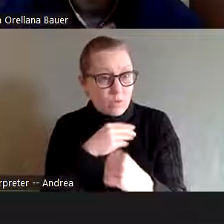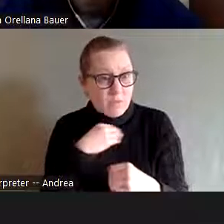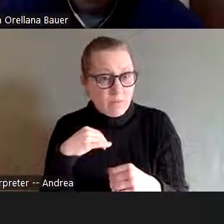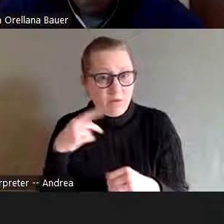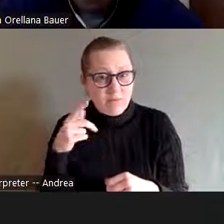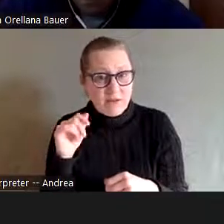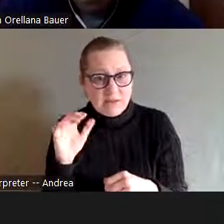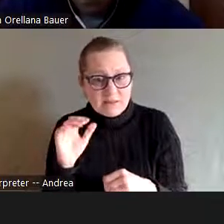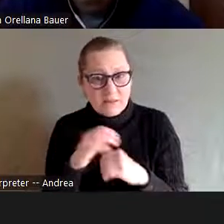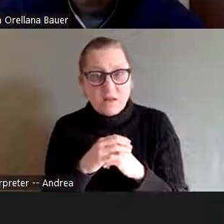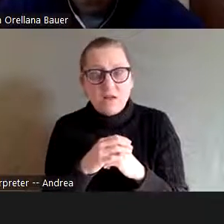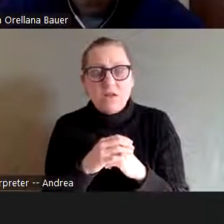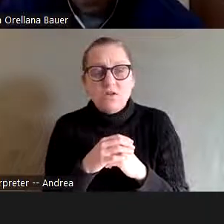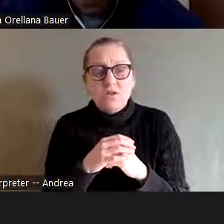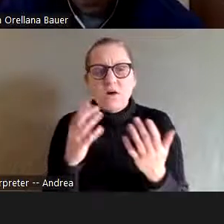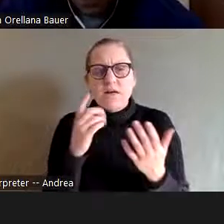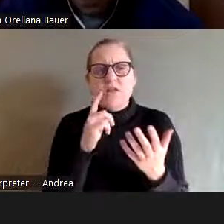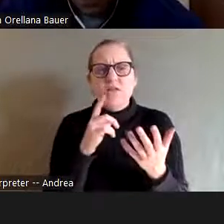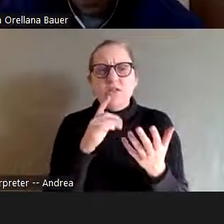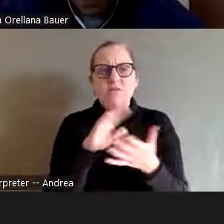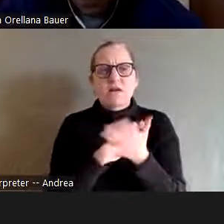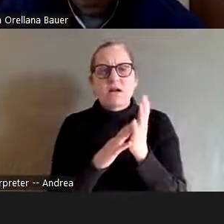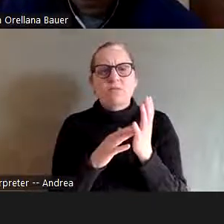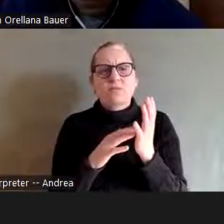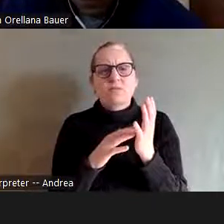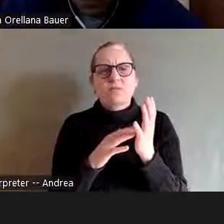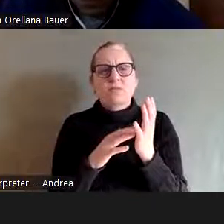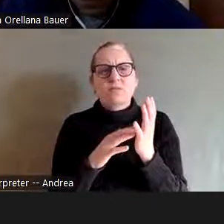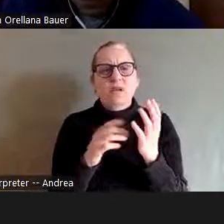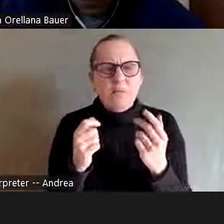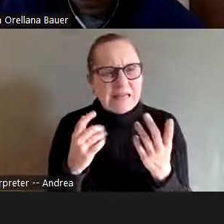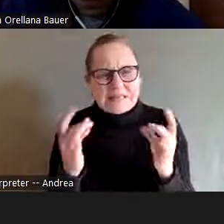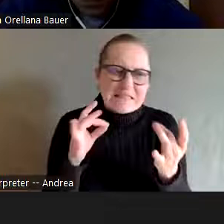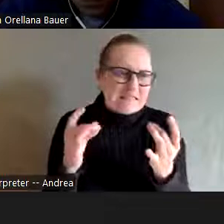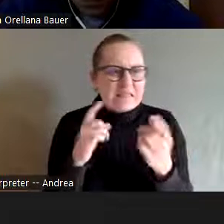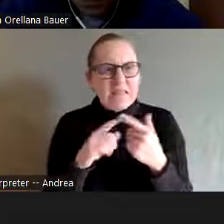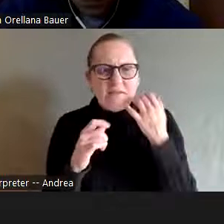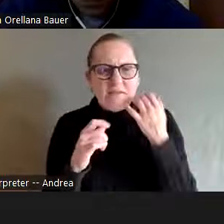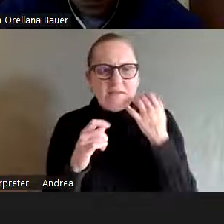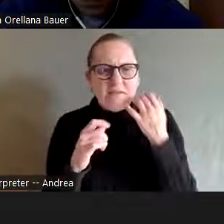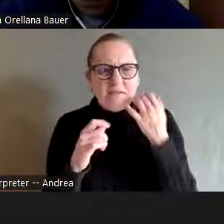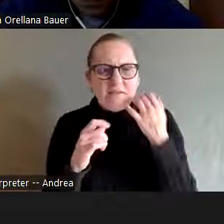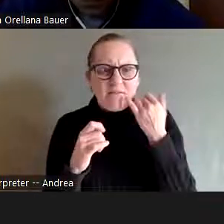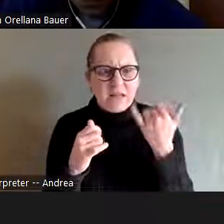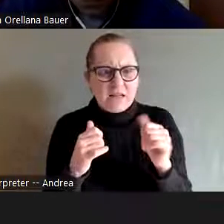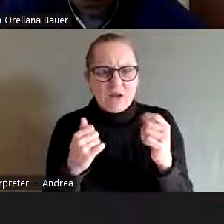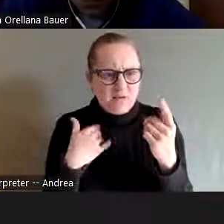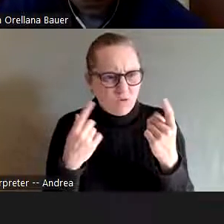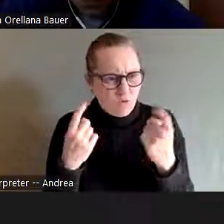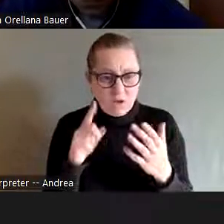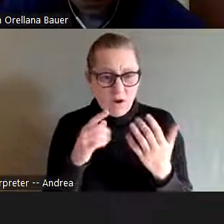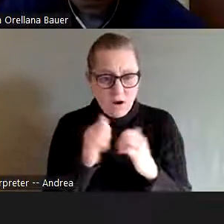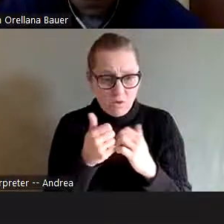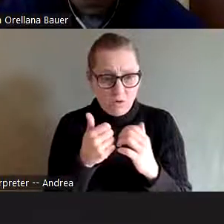PAC. And so it just gets a little bit dodgy. If any of you have questions, you know, personally just about navigating